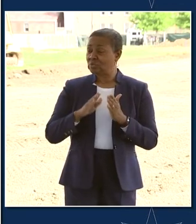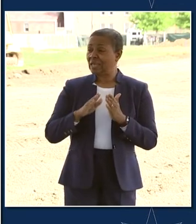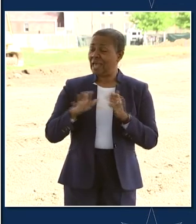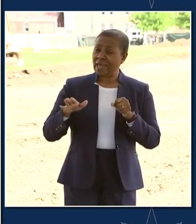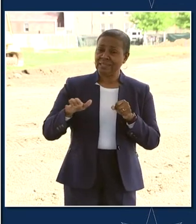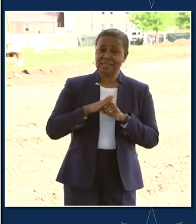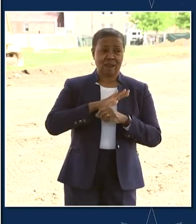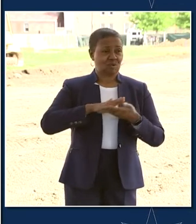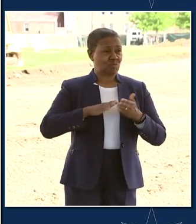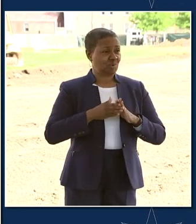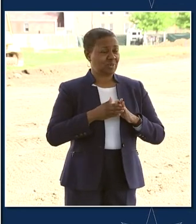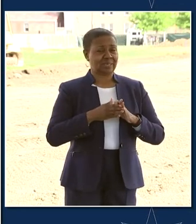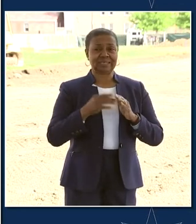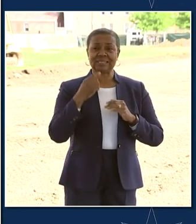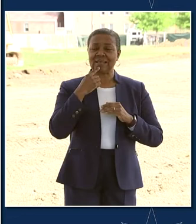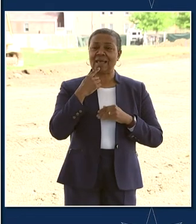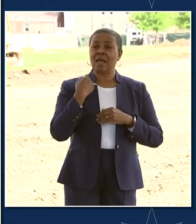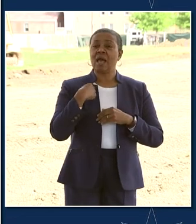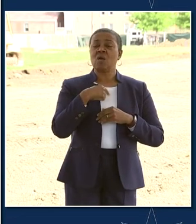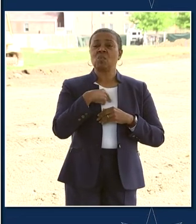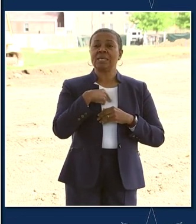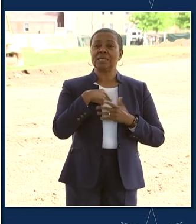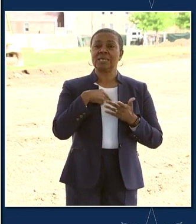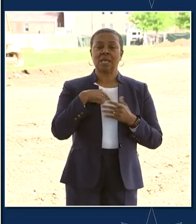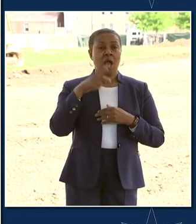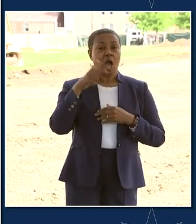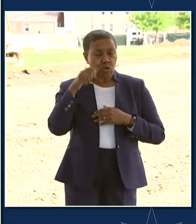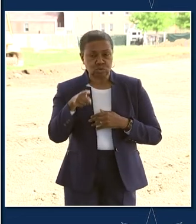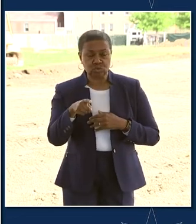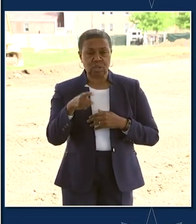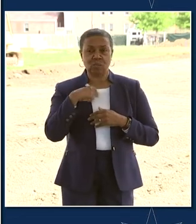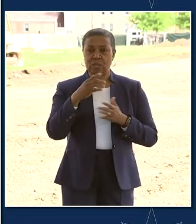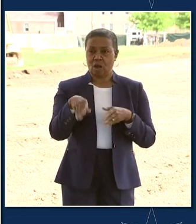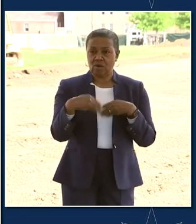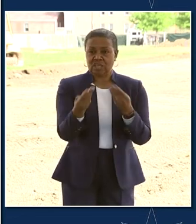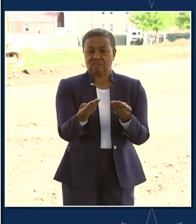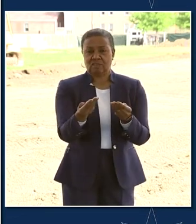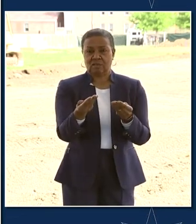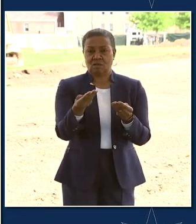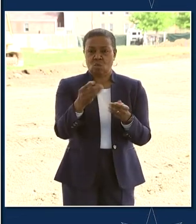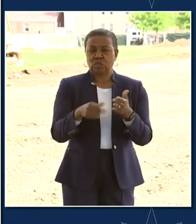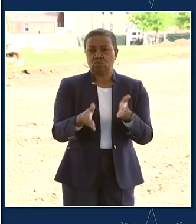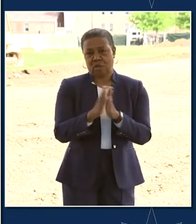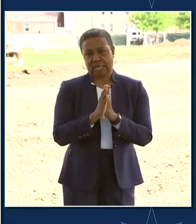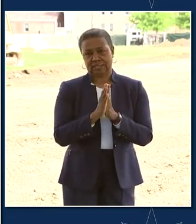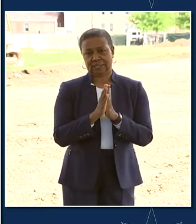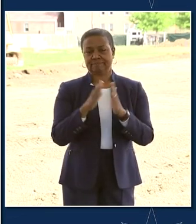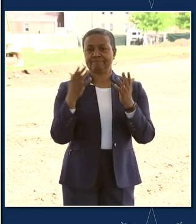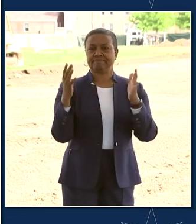entire community to say, we heard you and we are delivering for you.